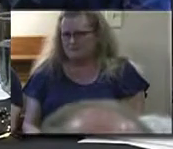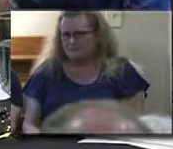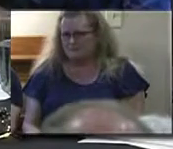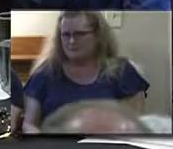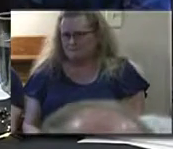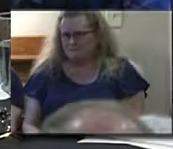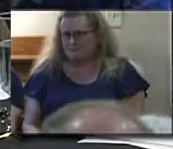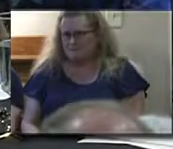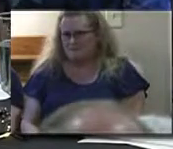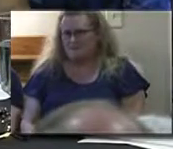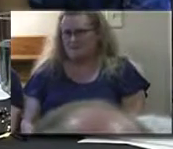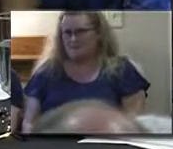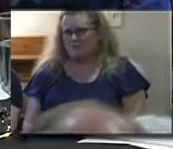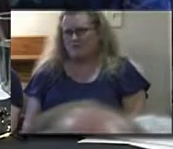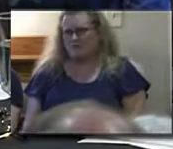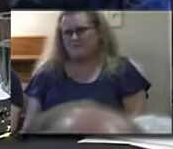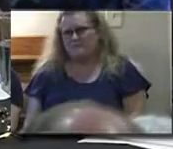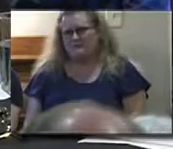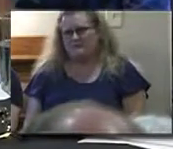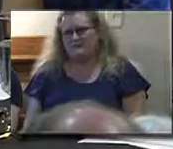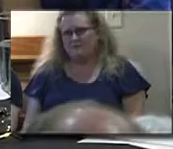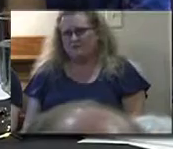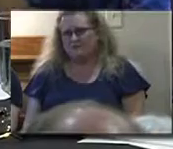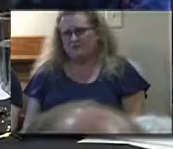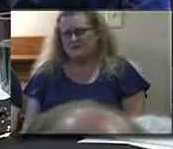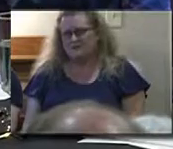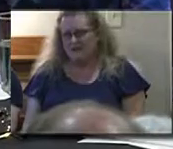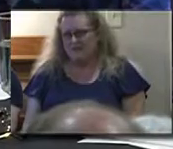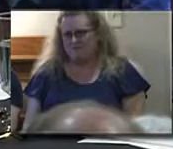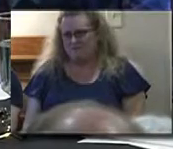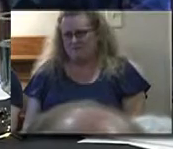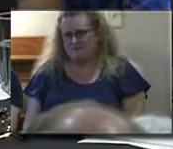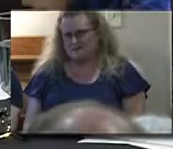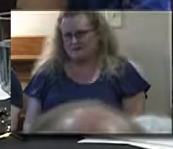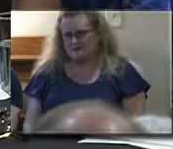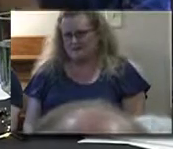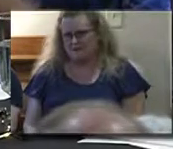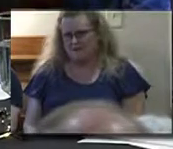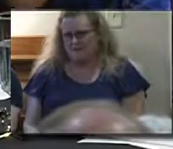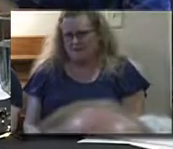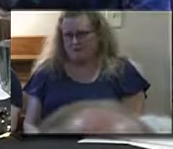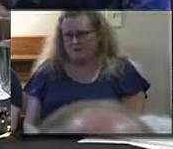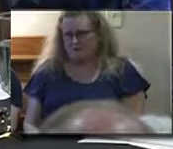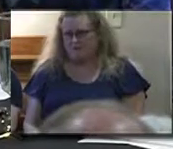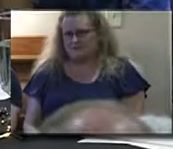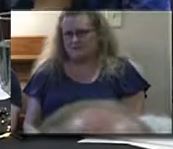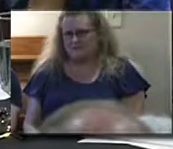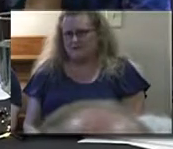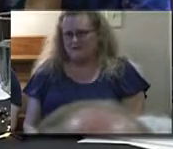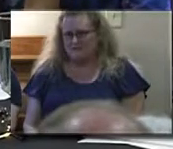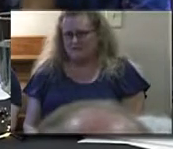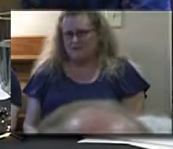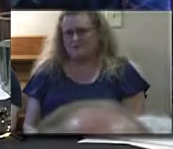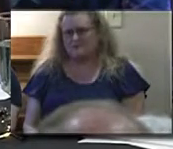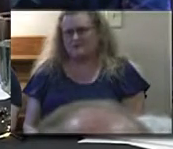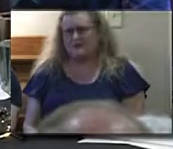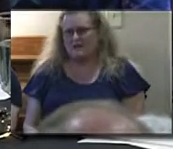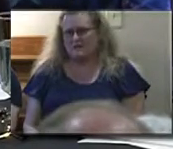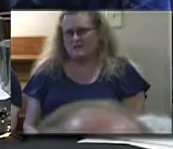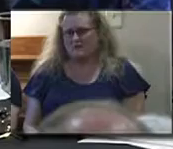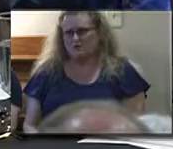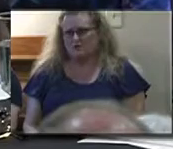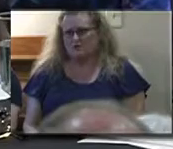mental disability as well. But a deaf person doesn't have a mental disability or a physical disability either. It's